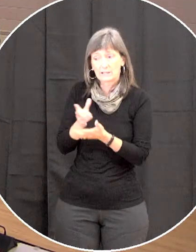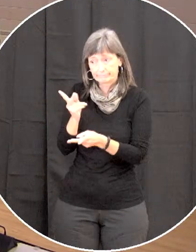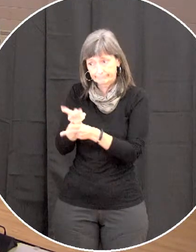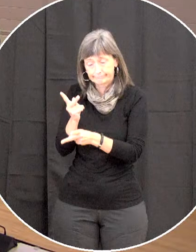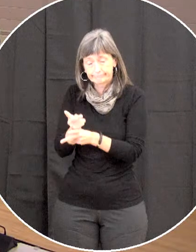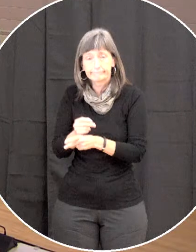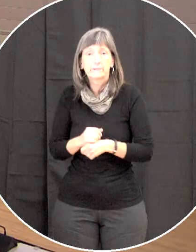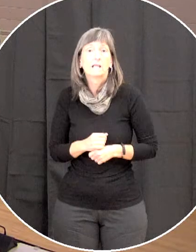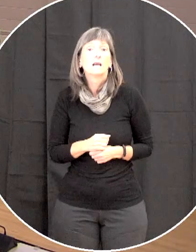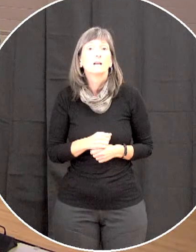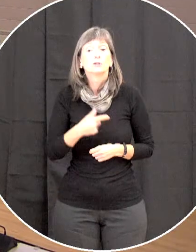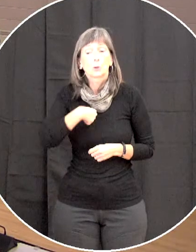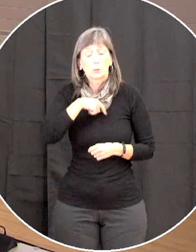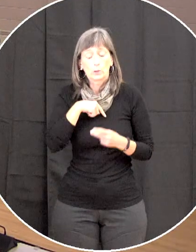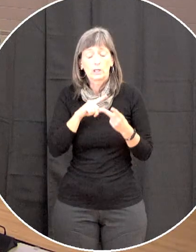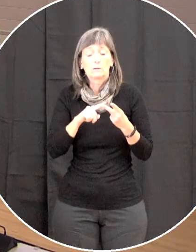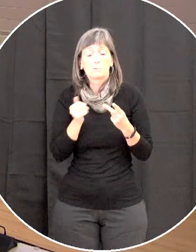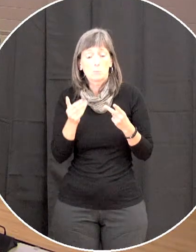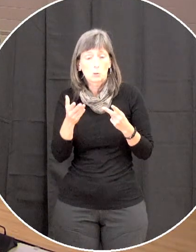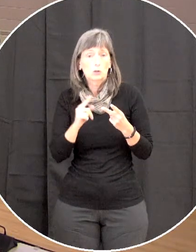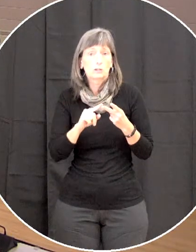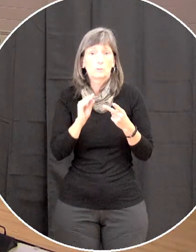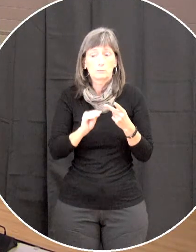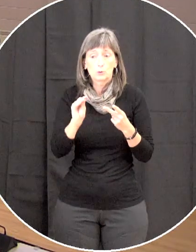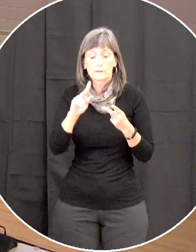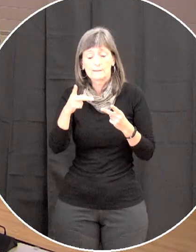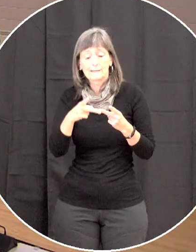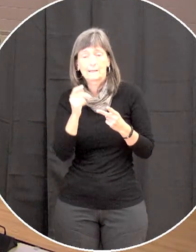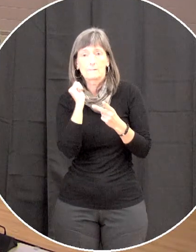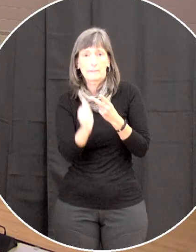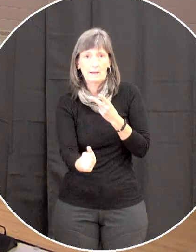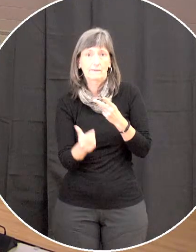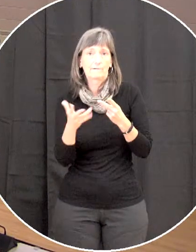was moved, seconded, and carried.